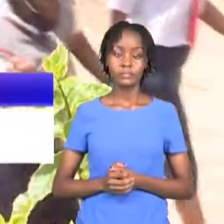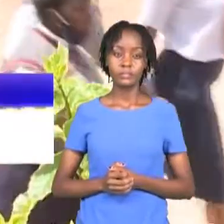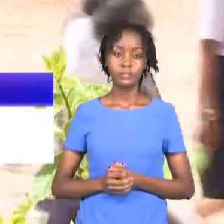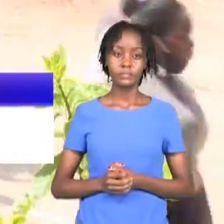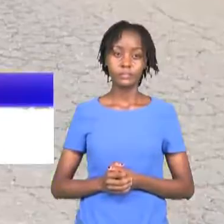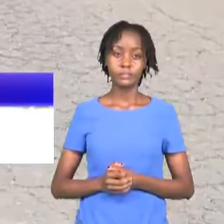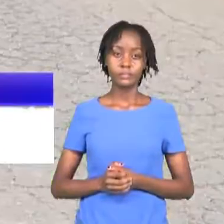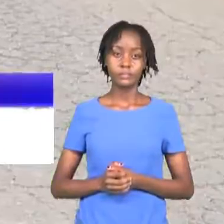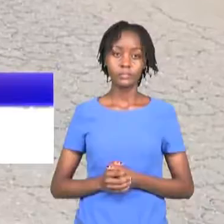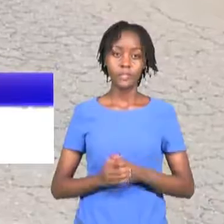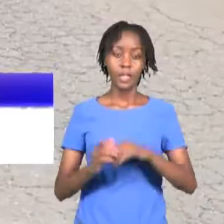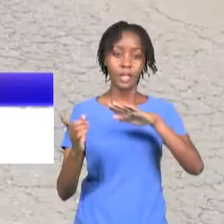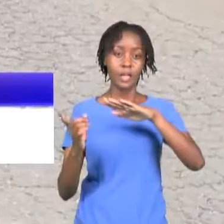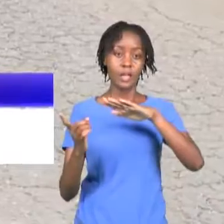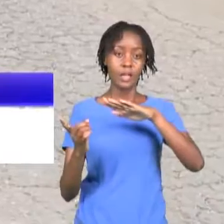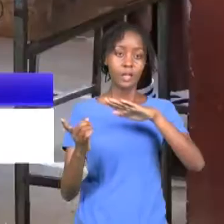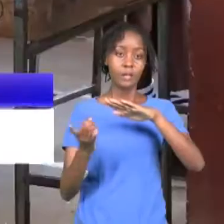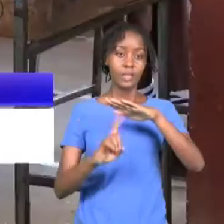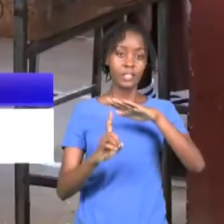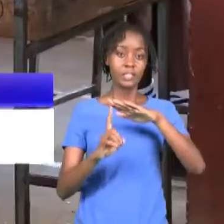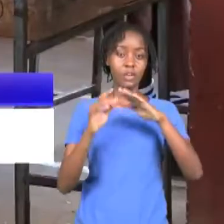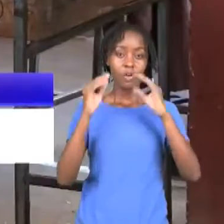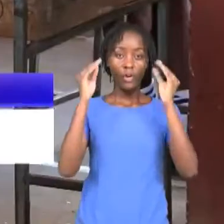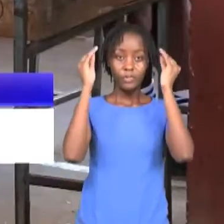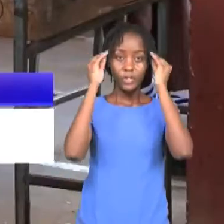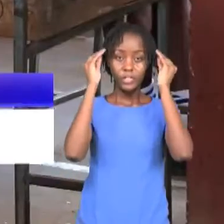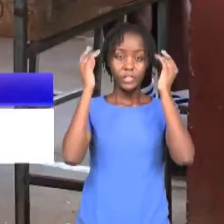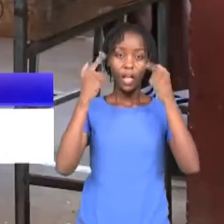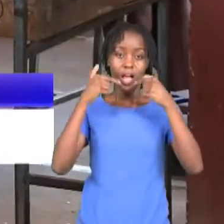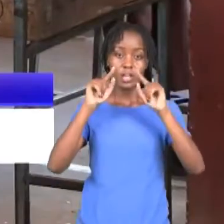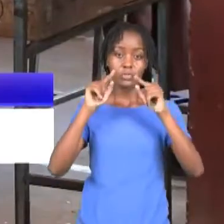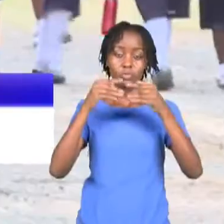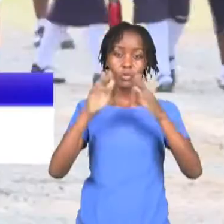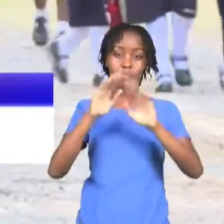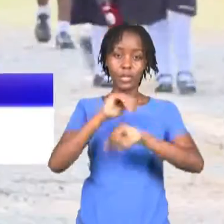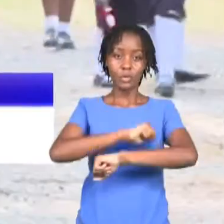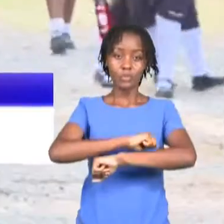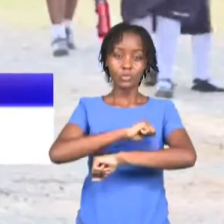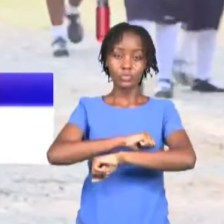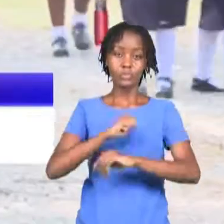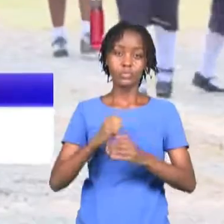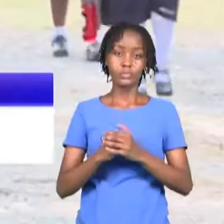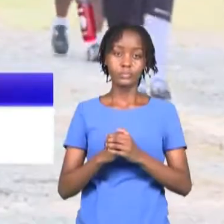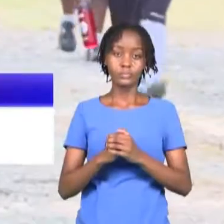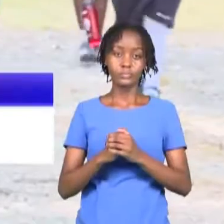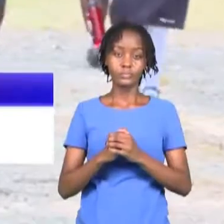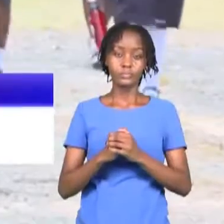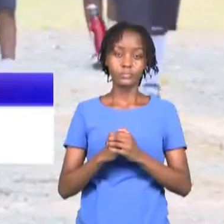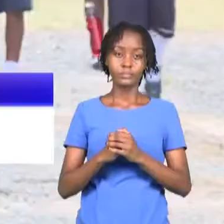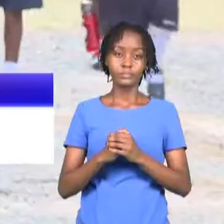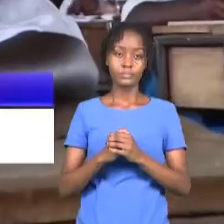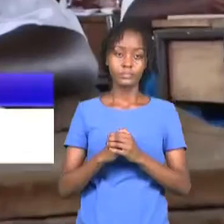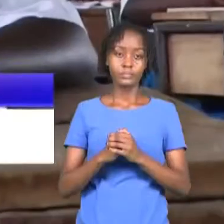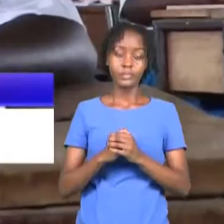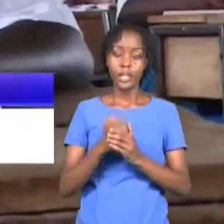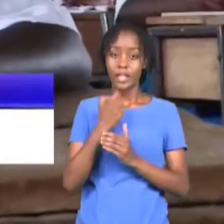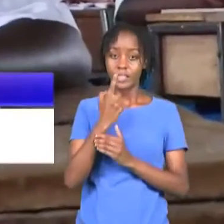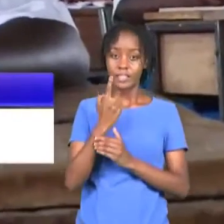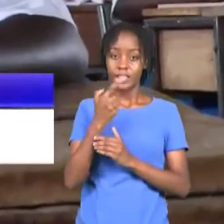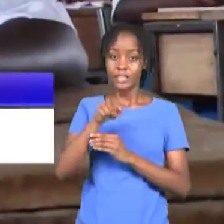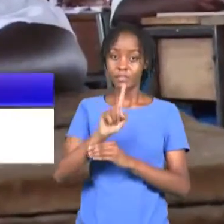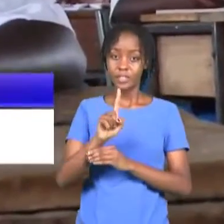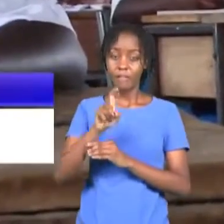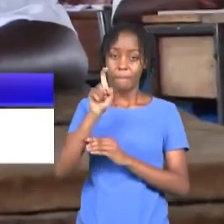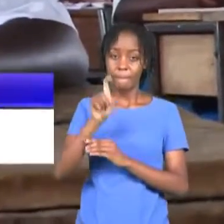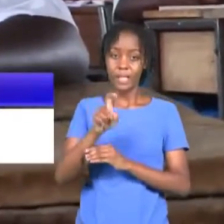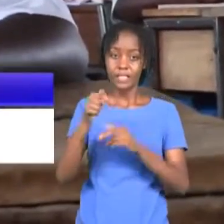With the Ministry of Education announcing the reopening of schools this week, students have packed fully to school and set themselves for the new school